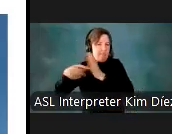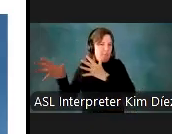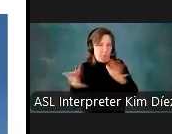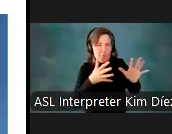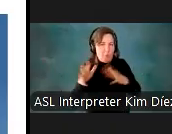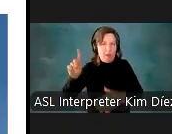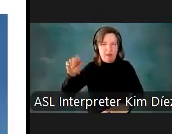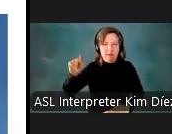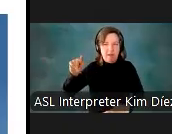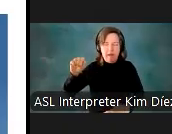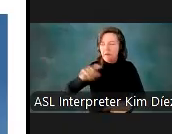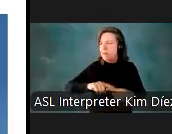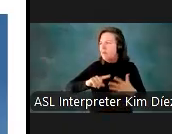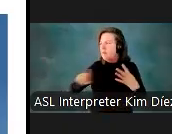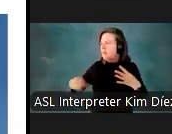let's see,